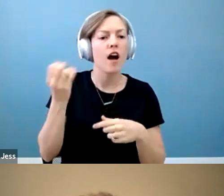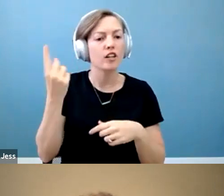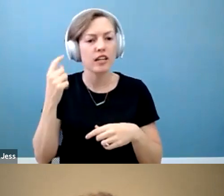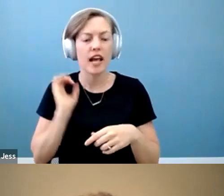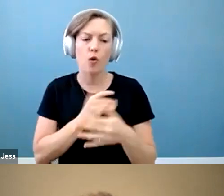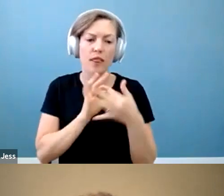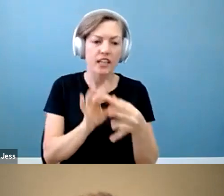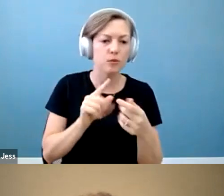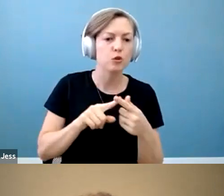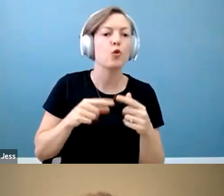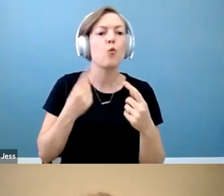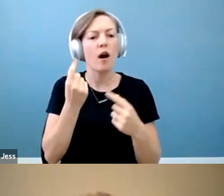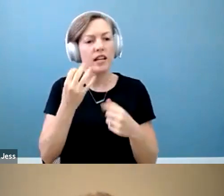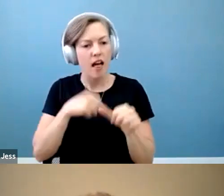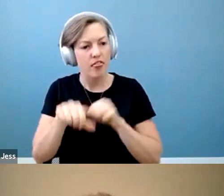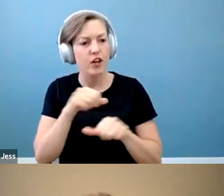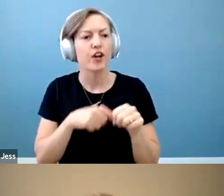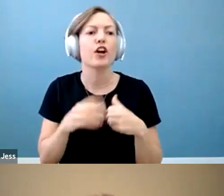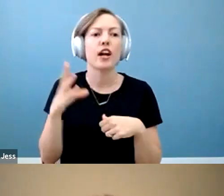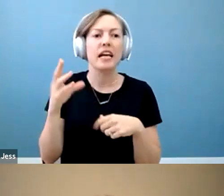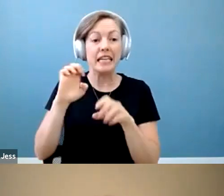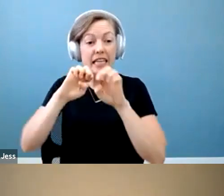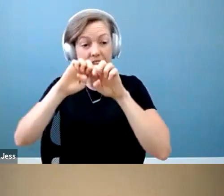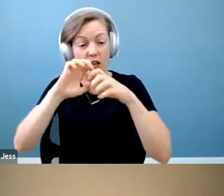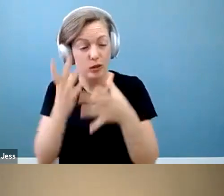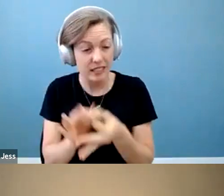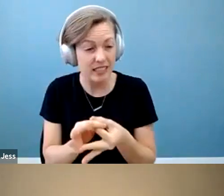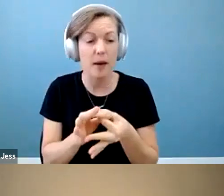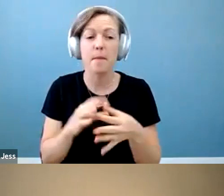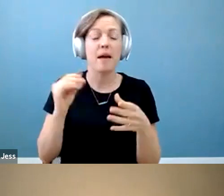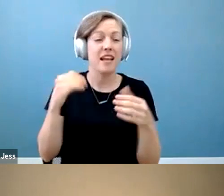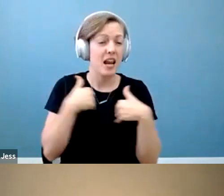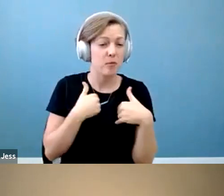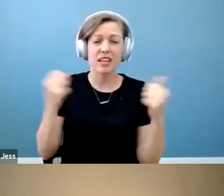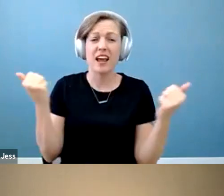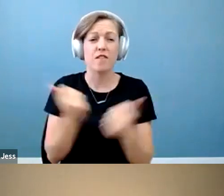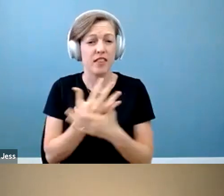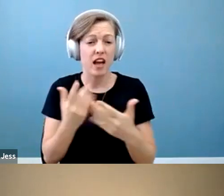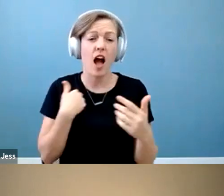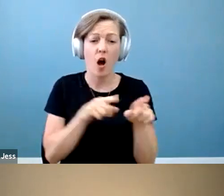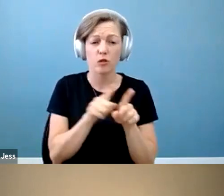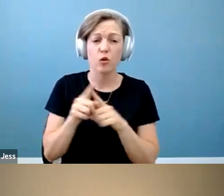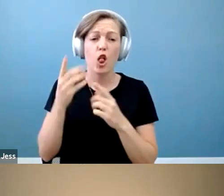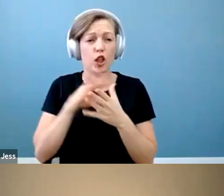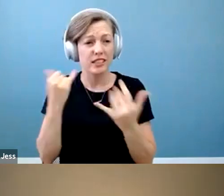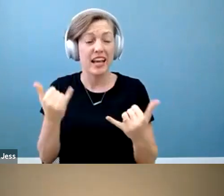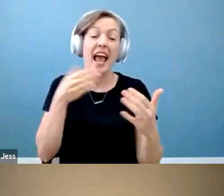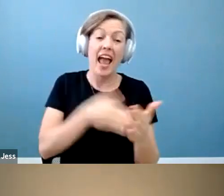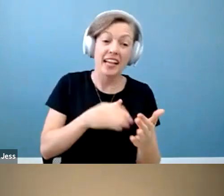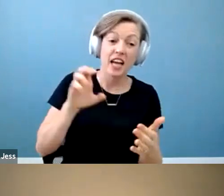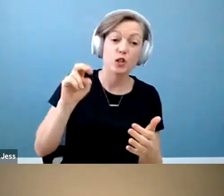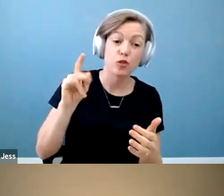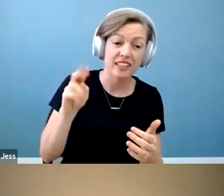one another, to the ecosystem, to non-human animals, it's everything. And I've also learned today that anti-eugenics is